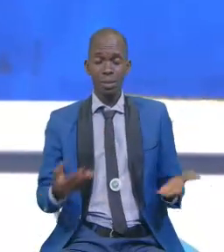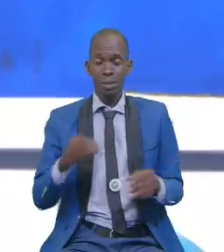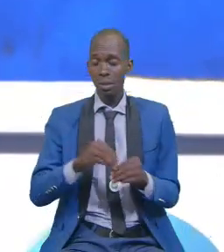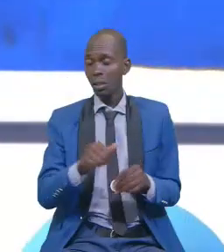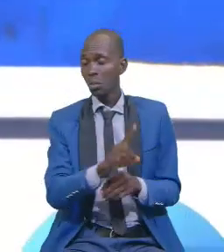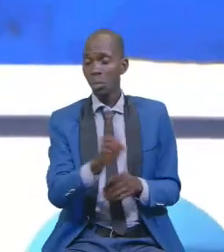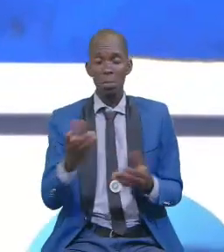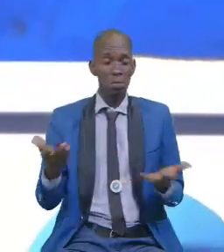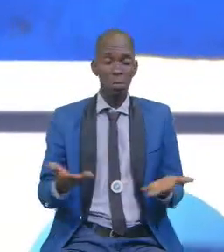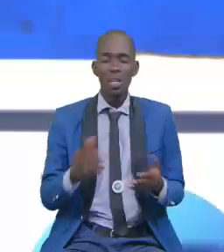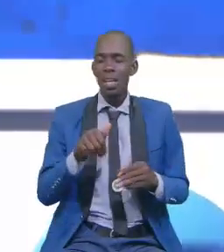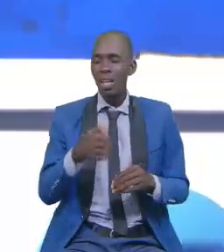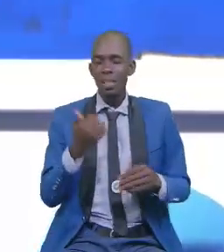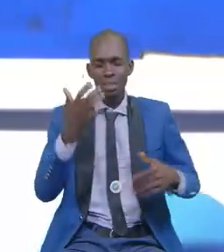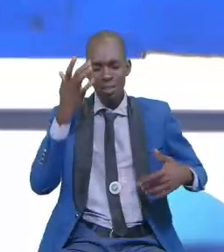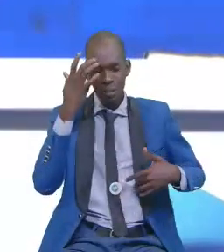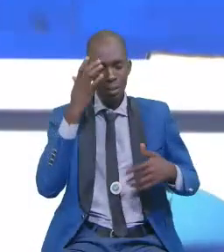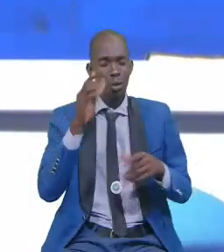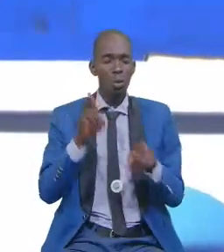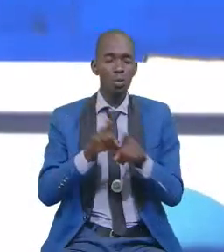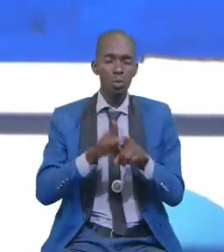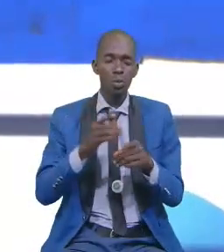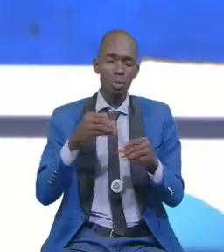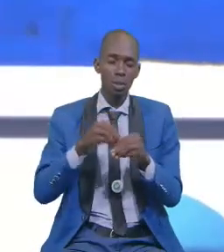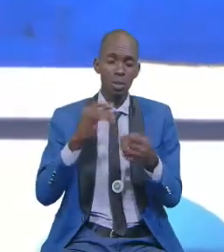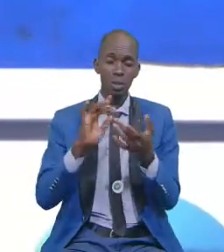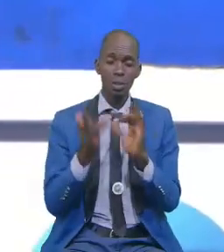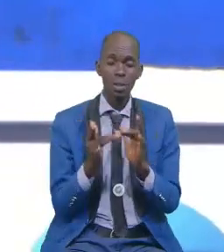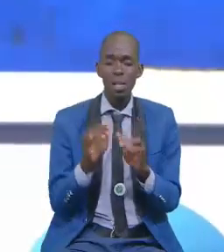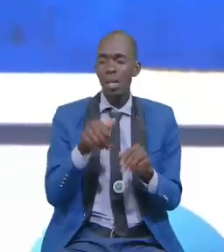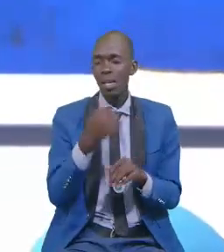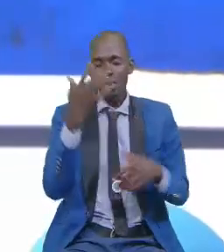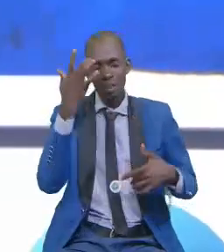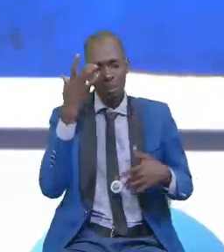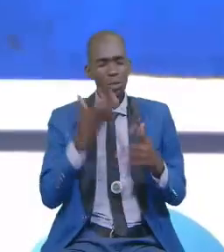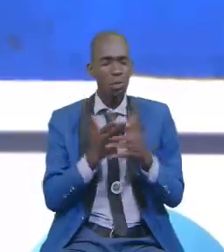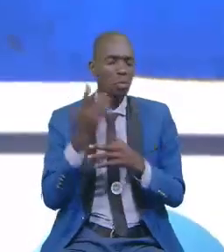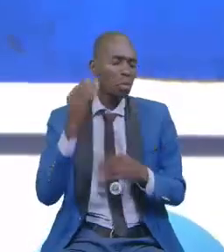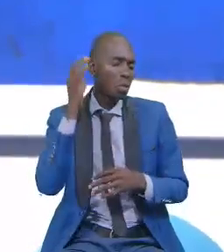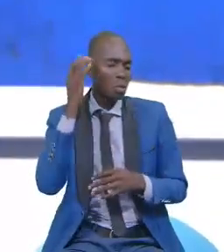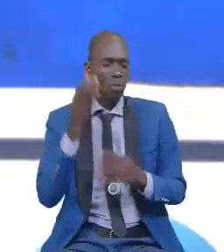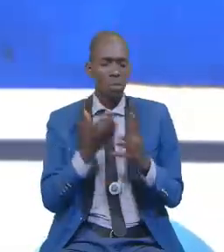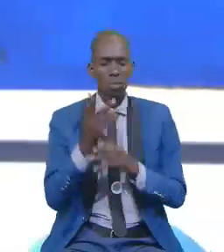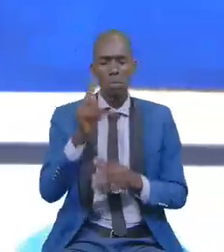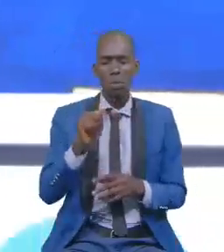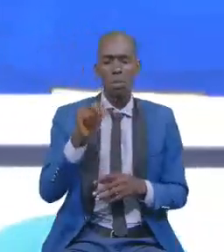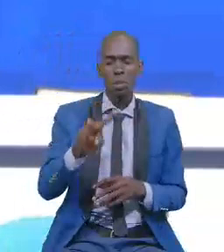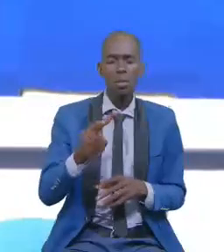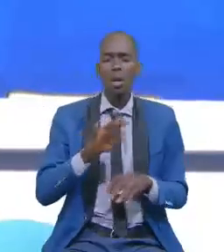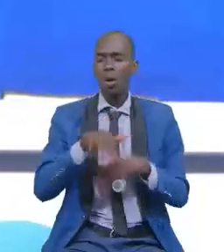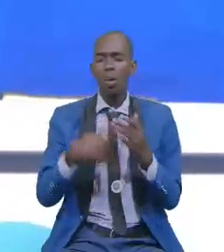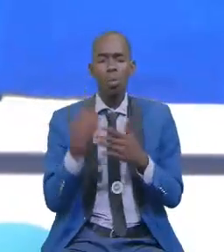every sickness online, every sickness over the radio, over the television, by those who are watching,